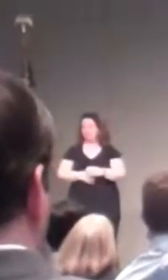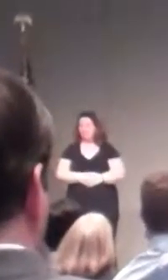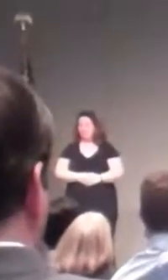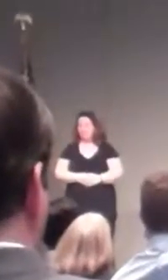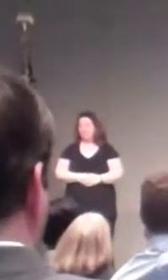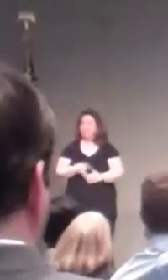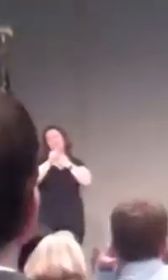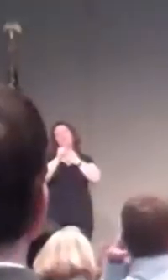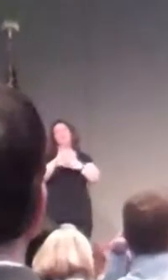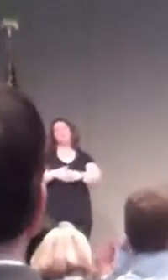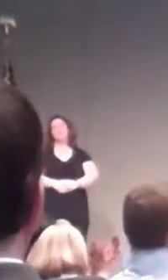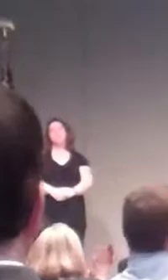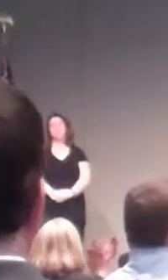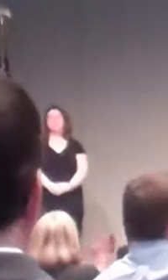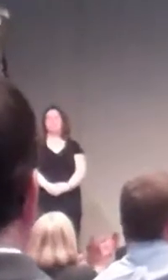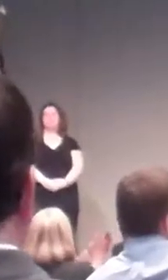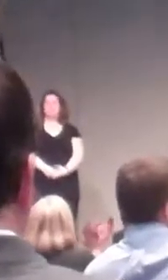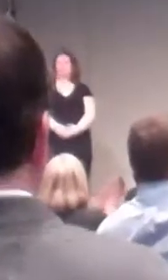not bigger.